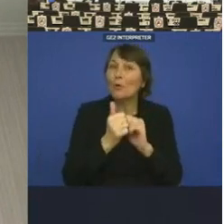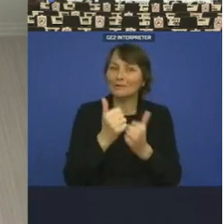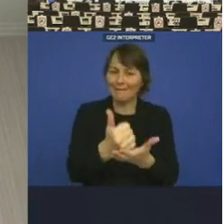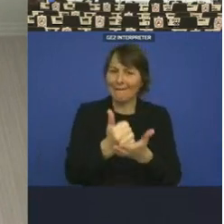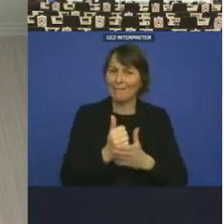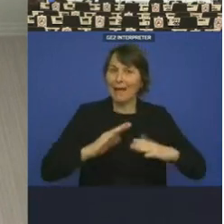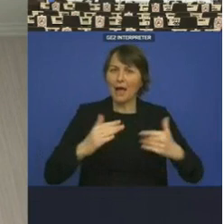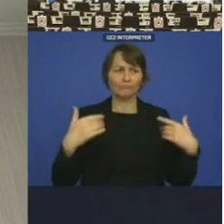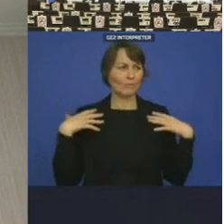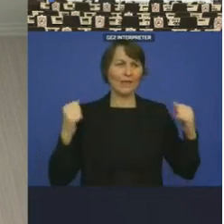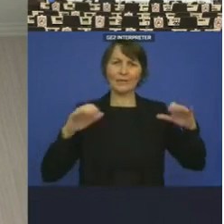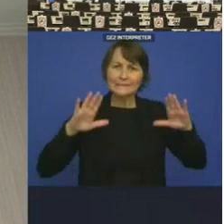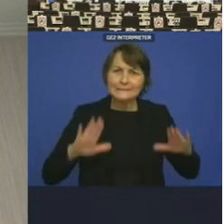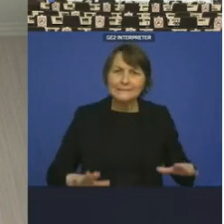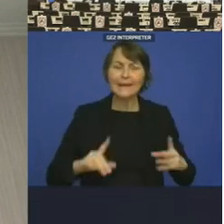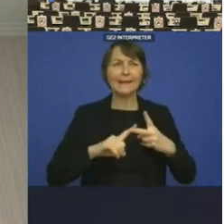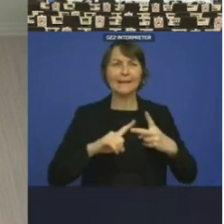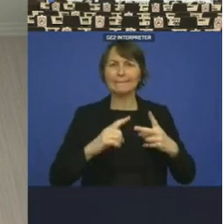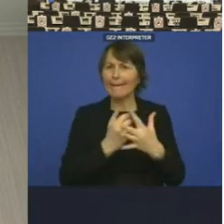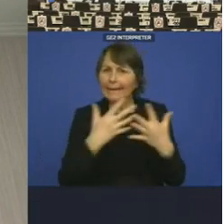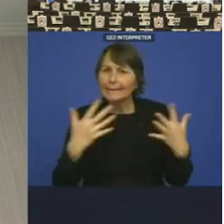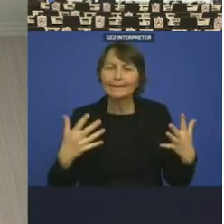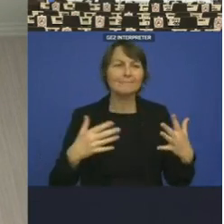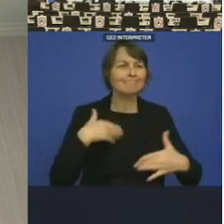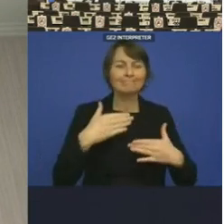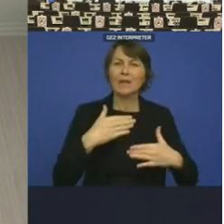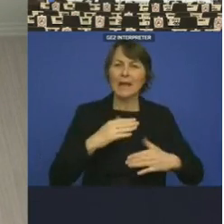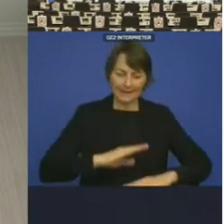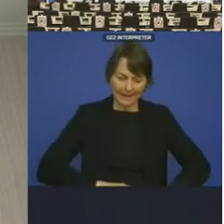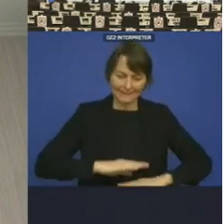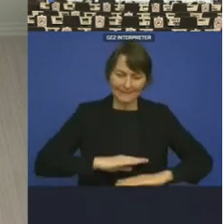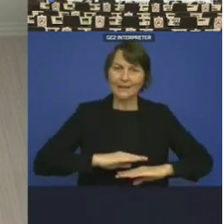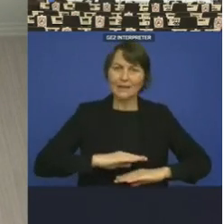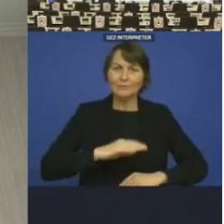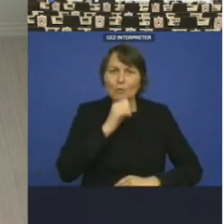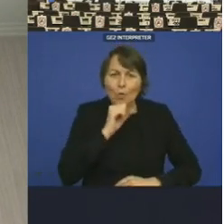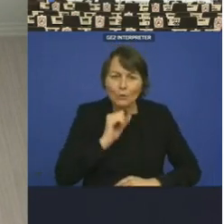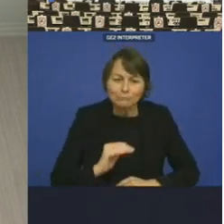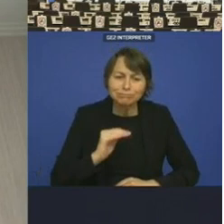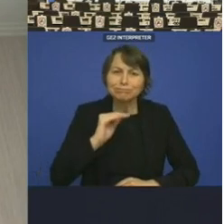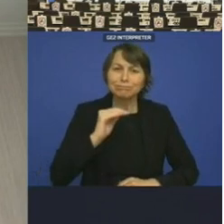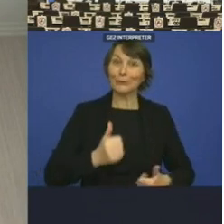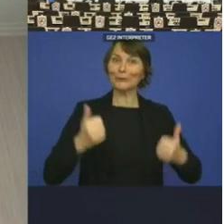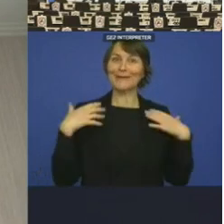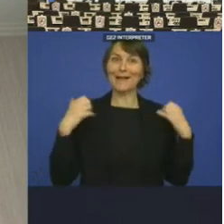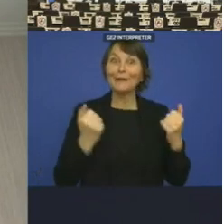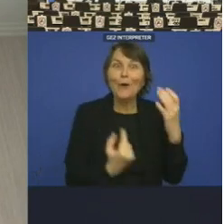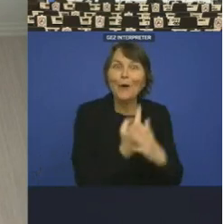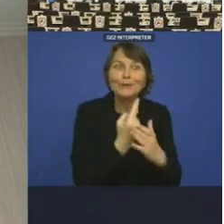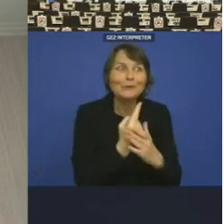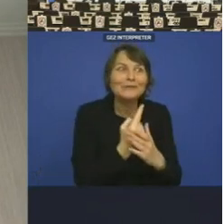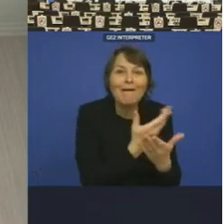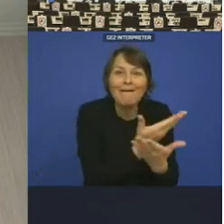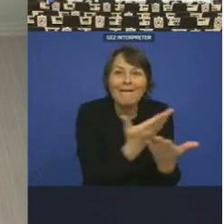teach us valuable skills at any age, and opens many new opportunities. That is why